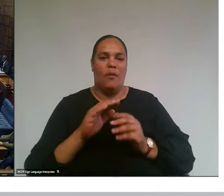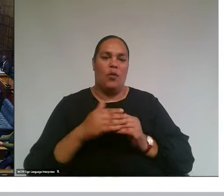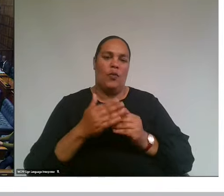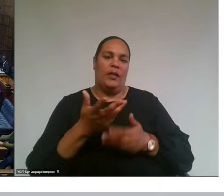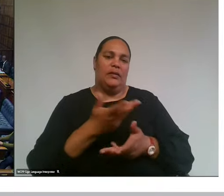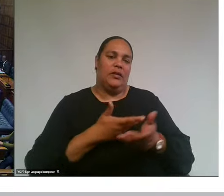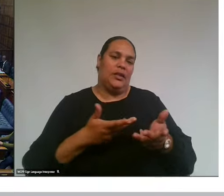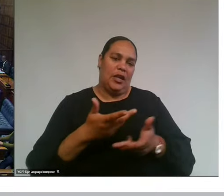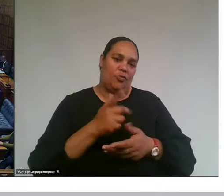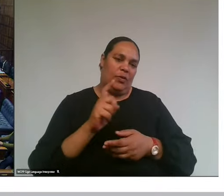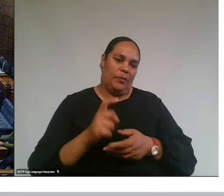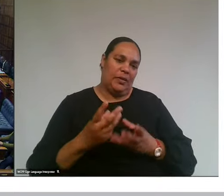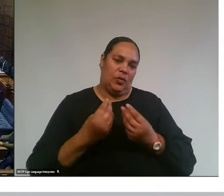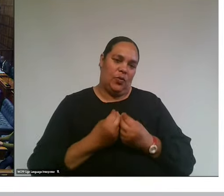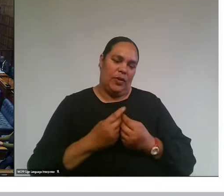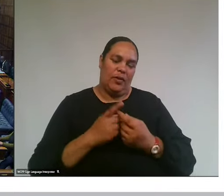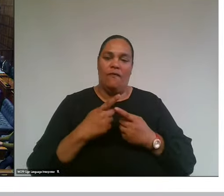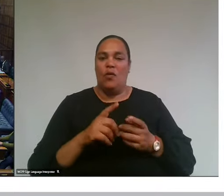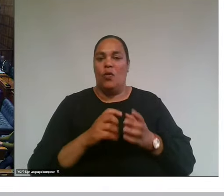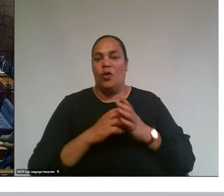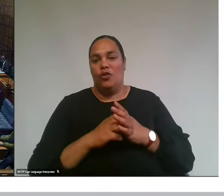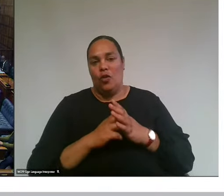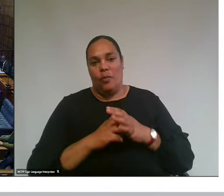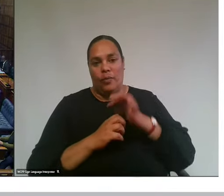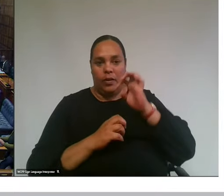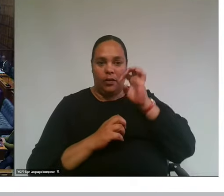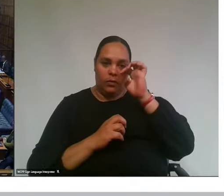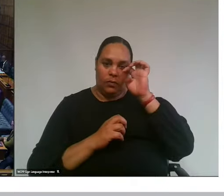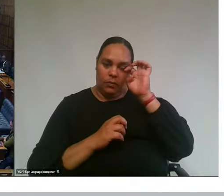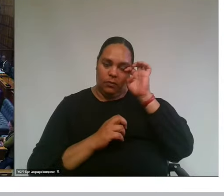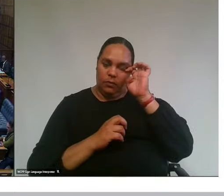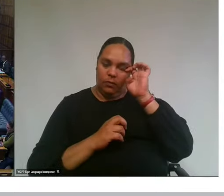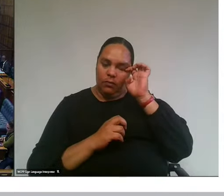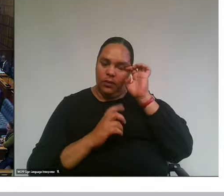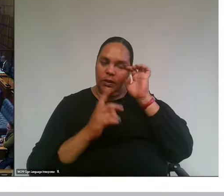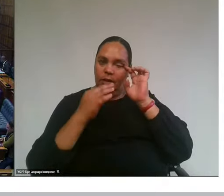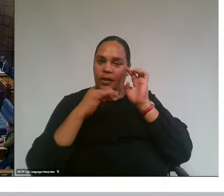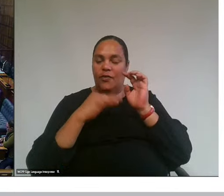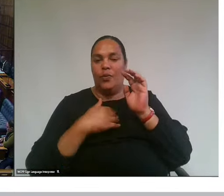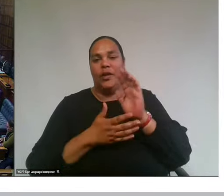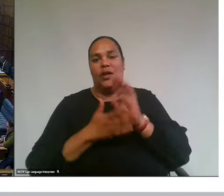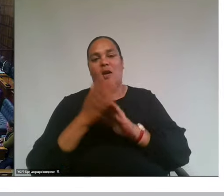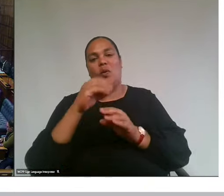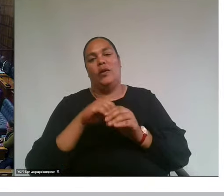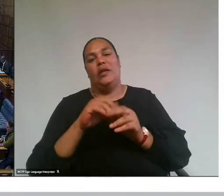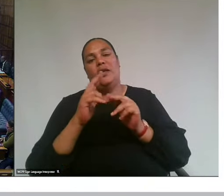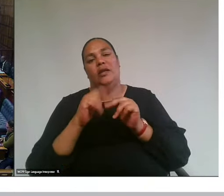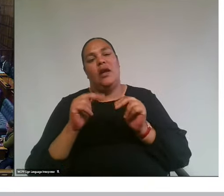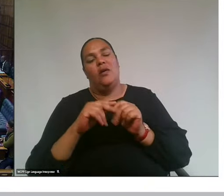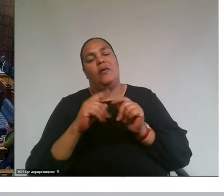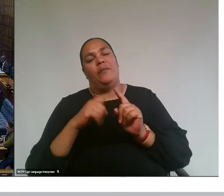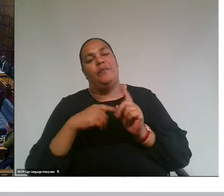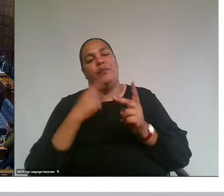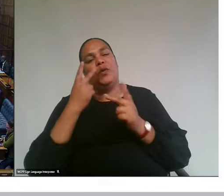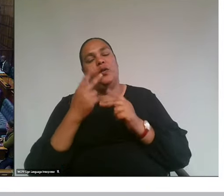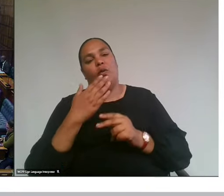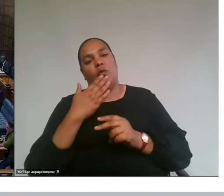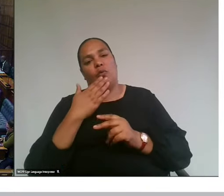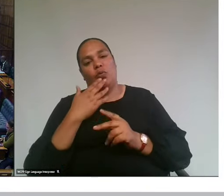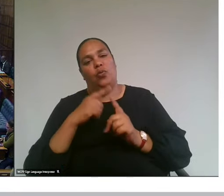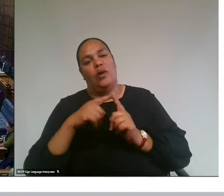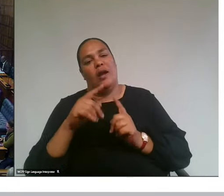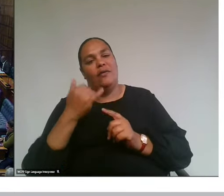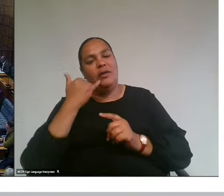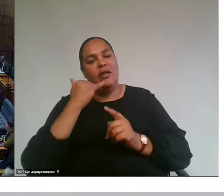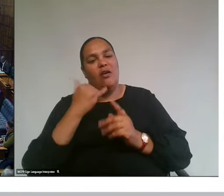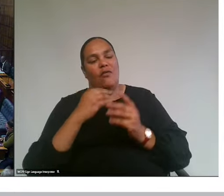engagements uh for example uh we if we go to into our townships and we look at who's got the cell phone